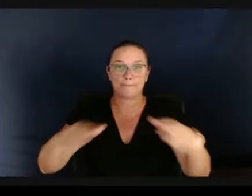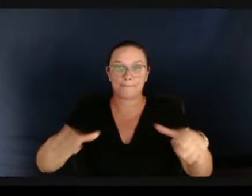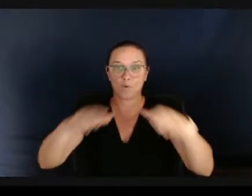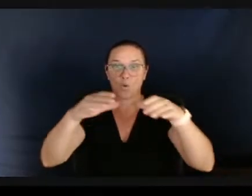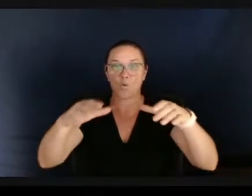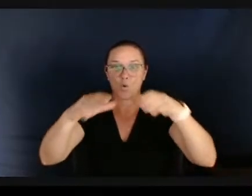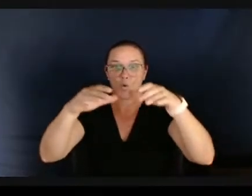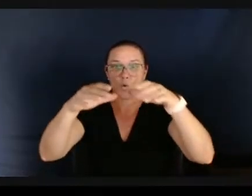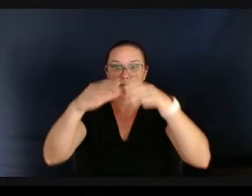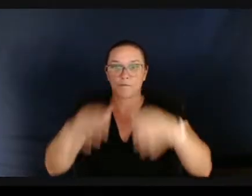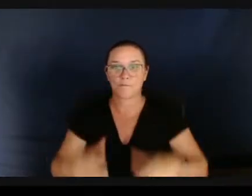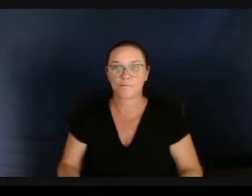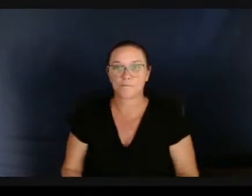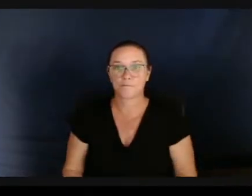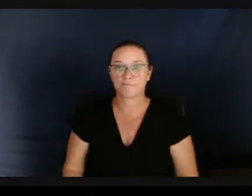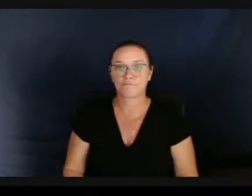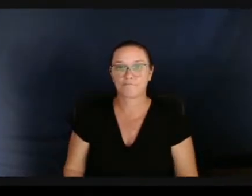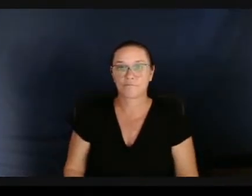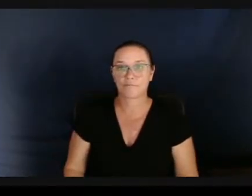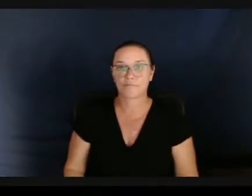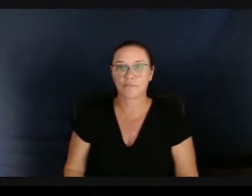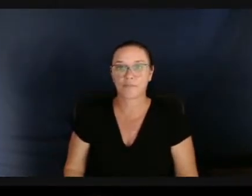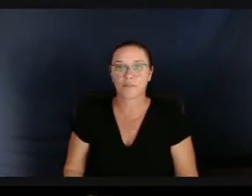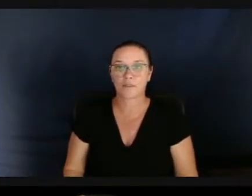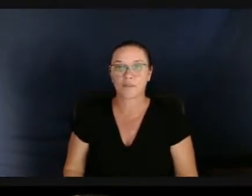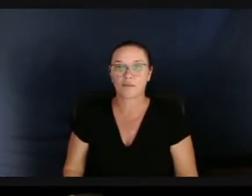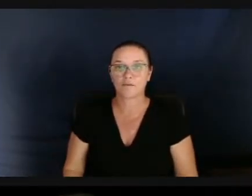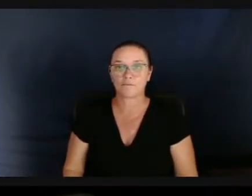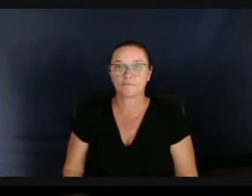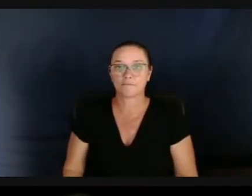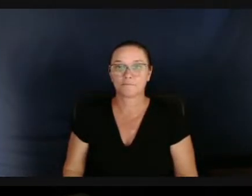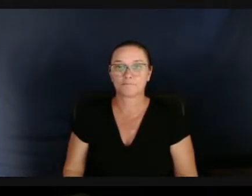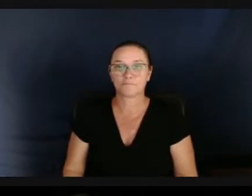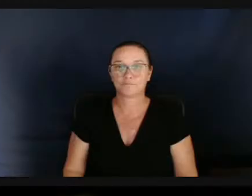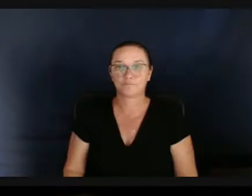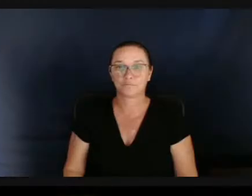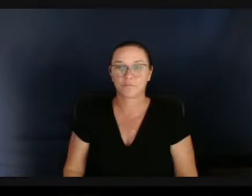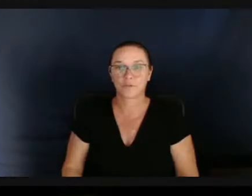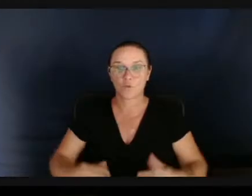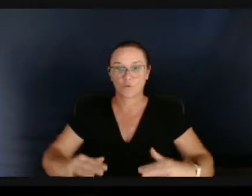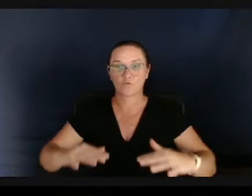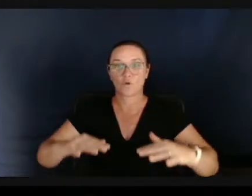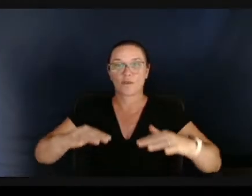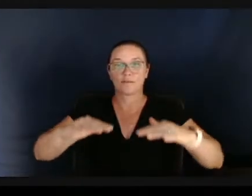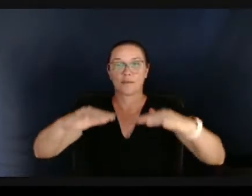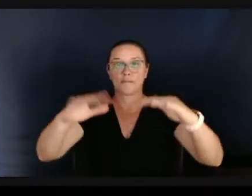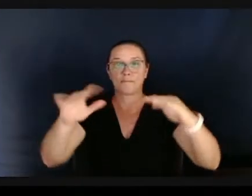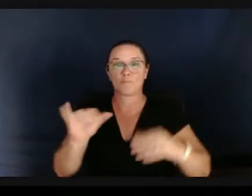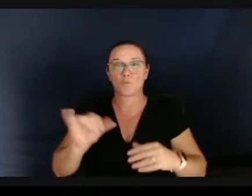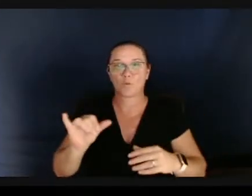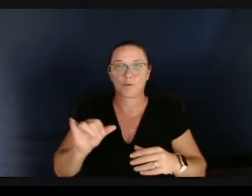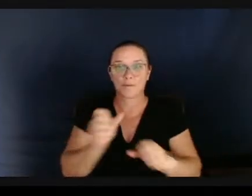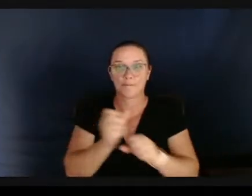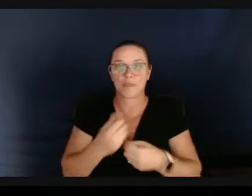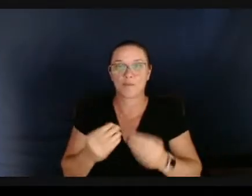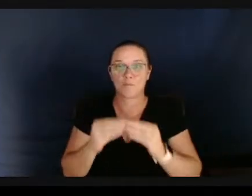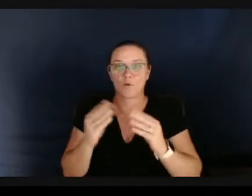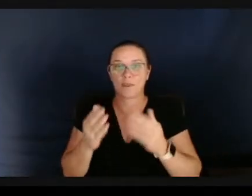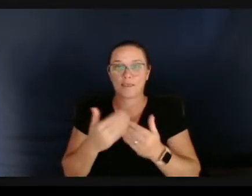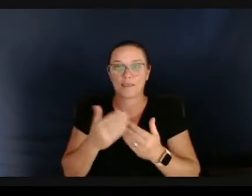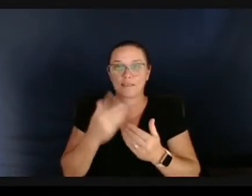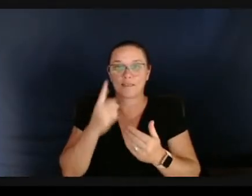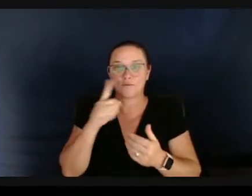not quite that high, maybe right in there. And so you can see that they're actually rising upwards as well, which is making it easier for the lava to